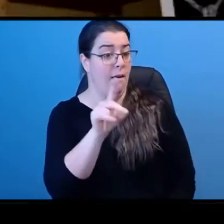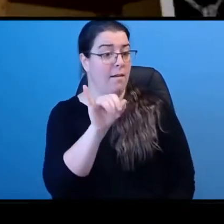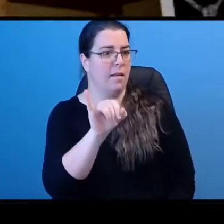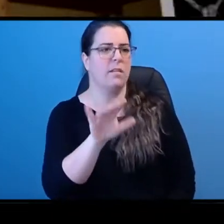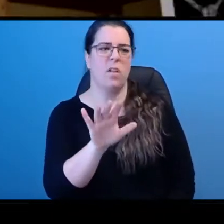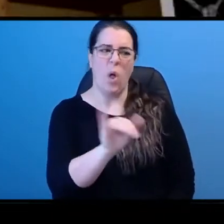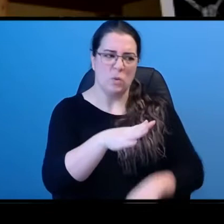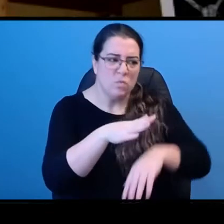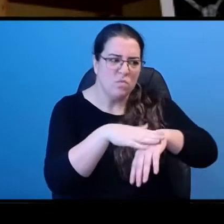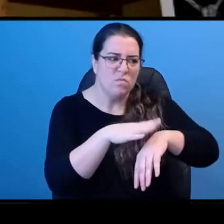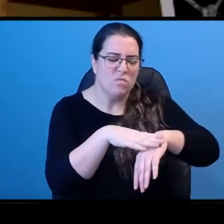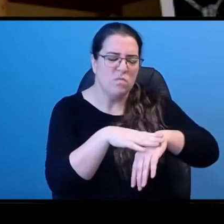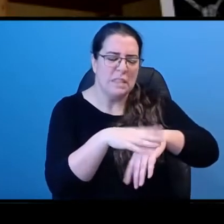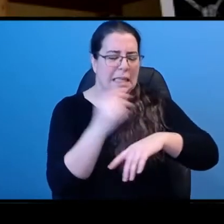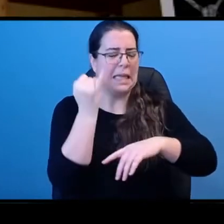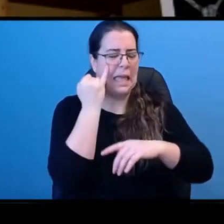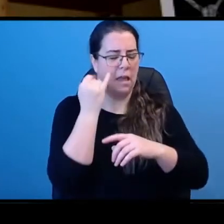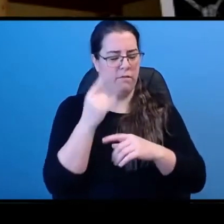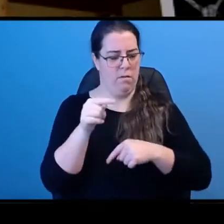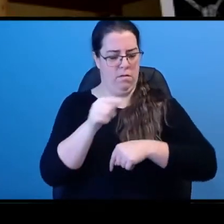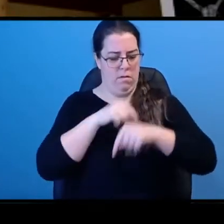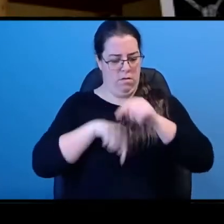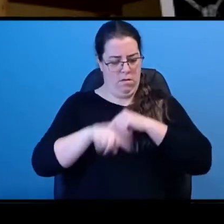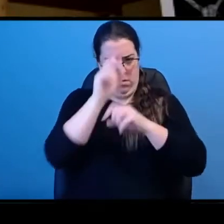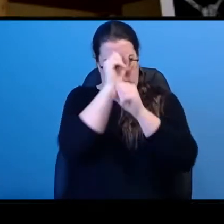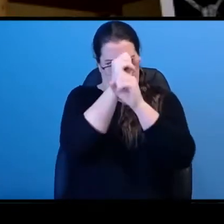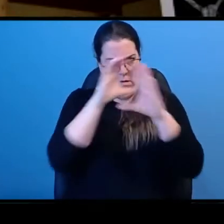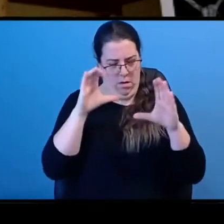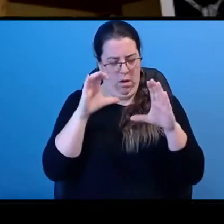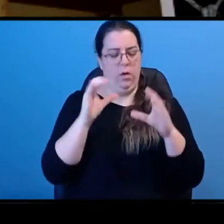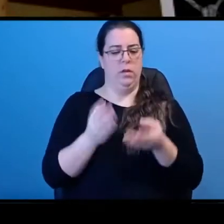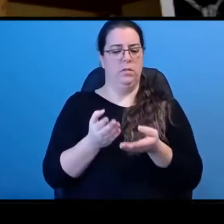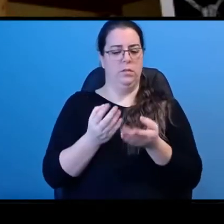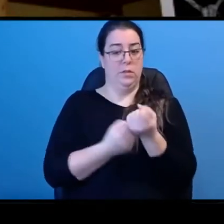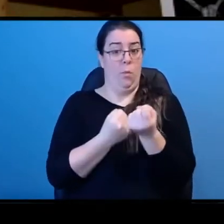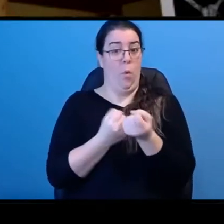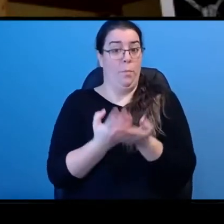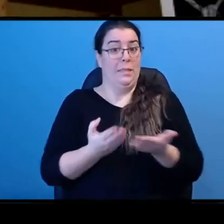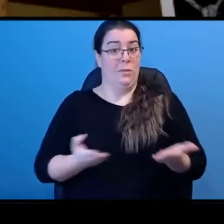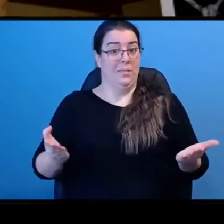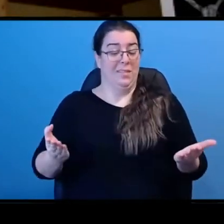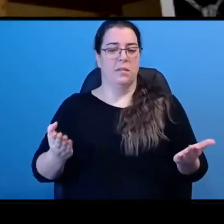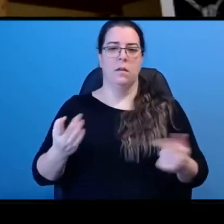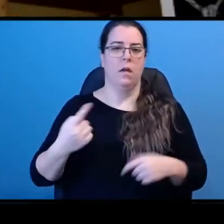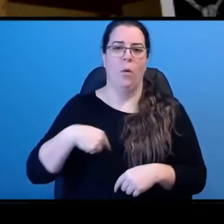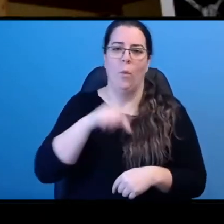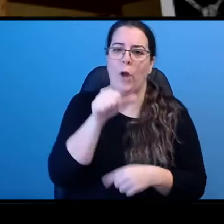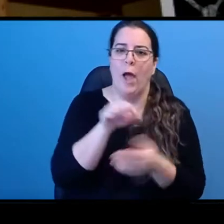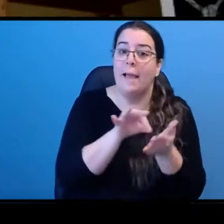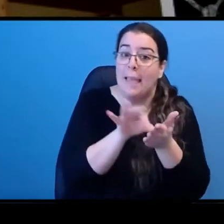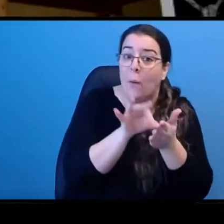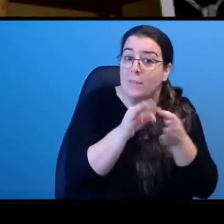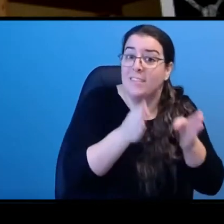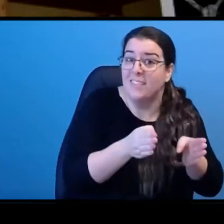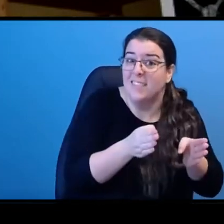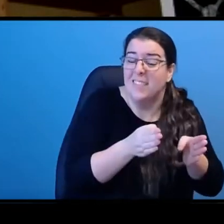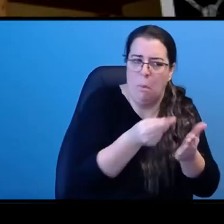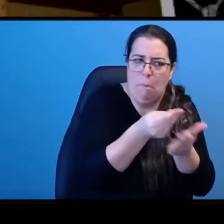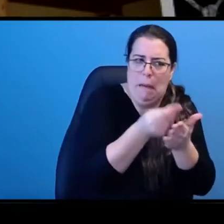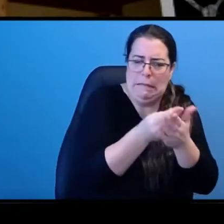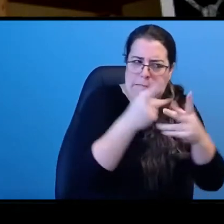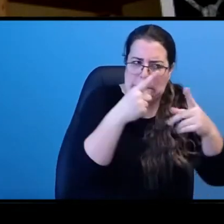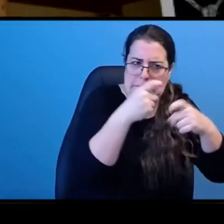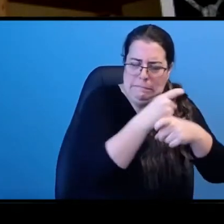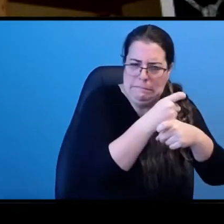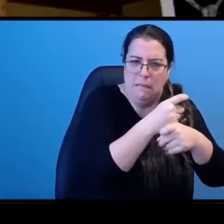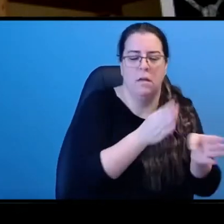support materials, just as we've said earlier, you know, we're not accountants. We're also not professional photographers or